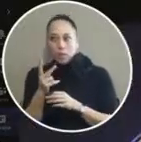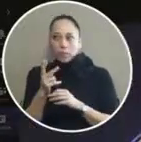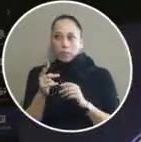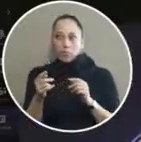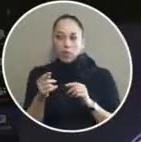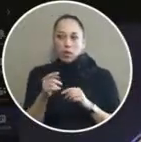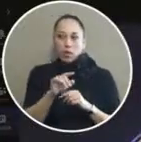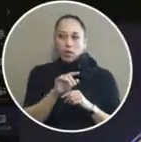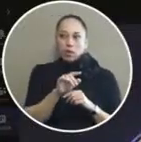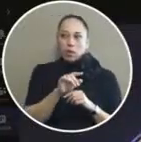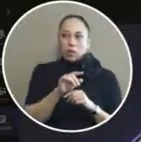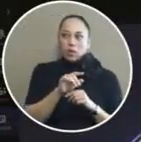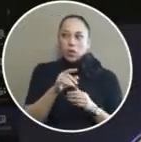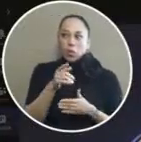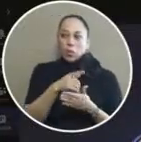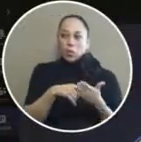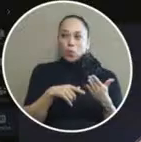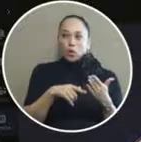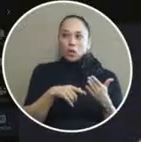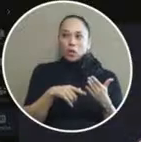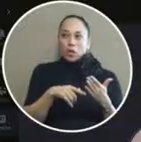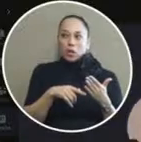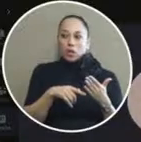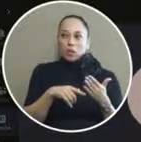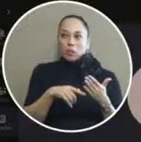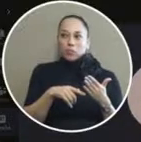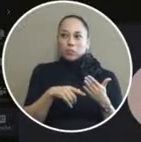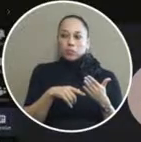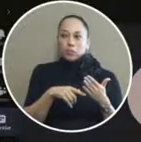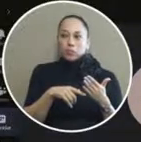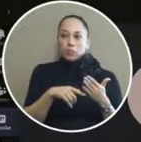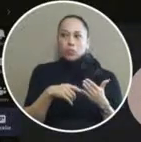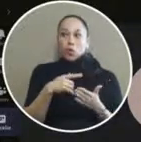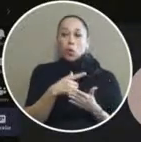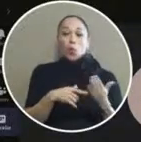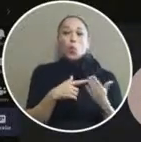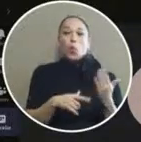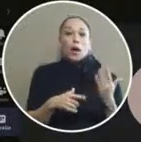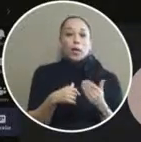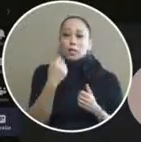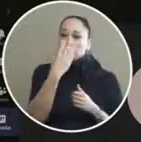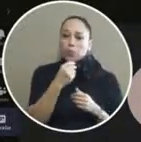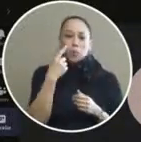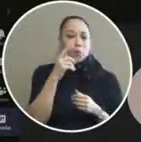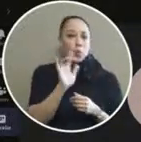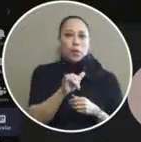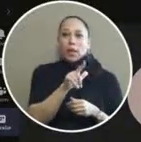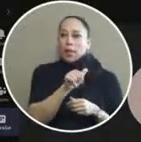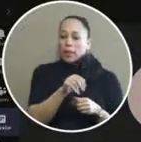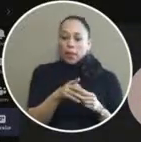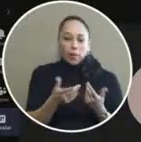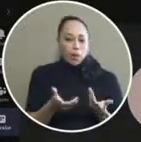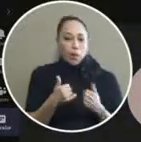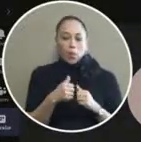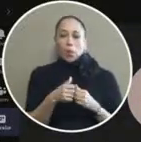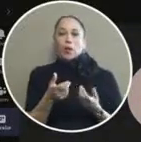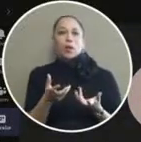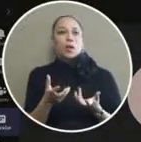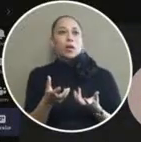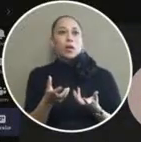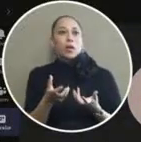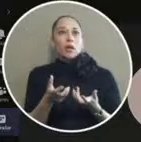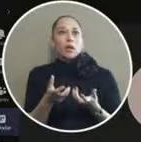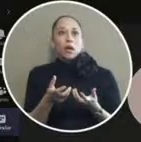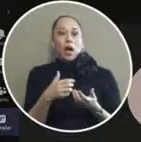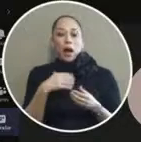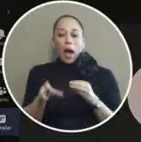beautiful about the, if I may, Mayor Pro Tem, what's beautiful about this lab expansion is we're looking at adding